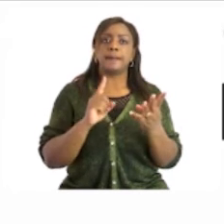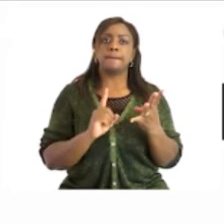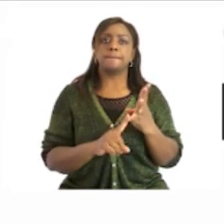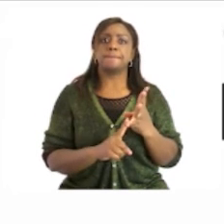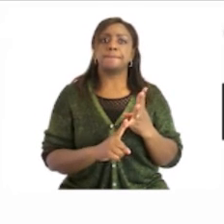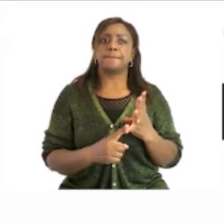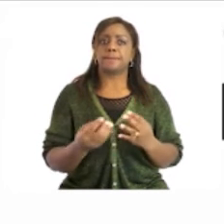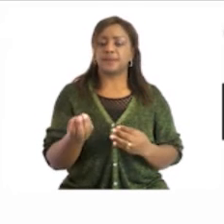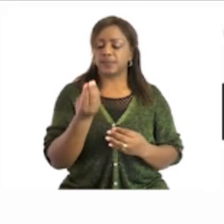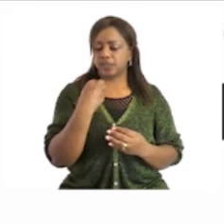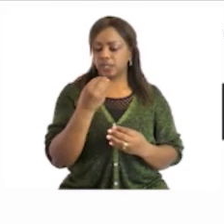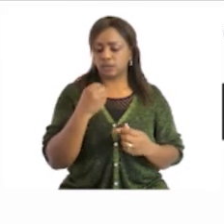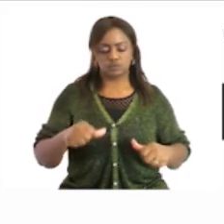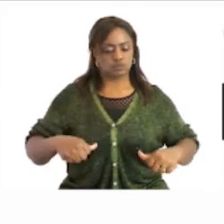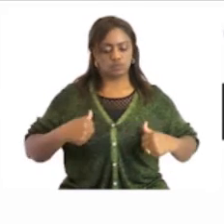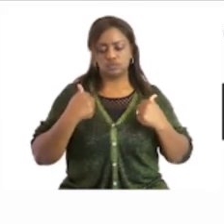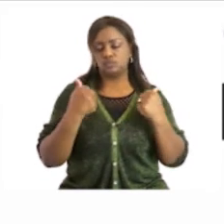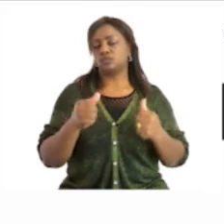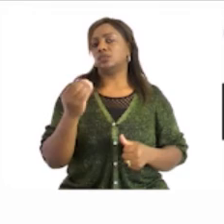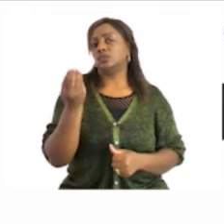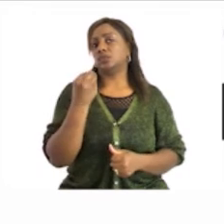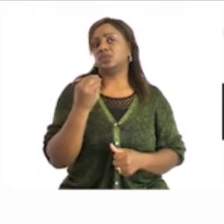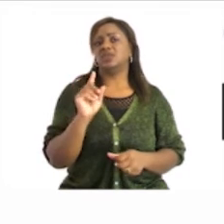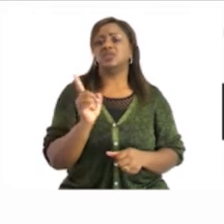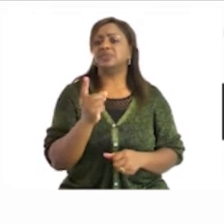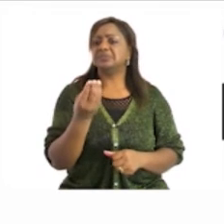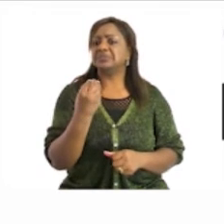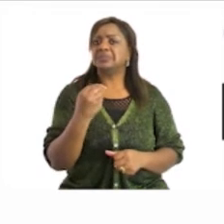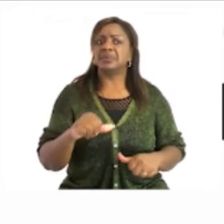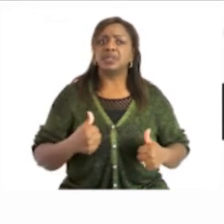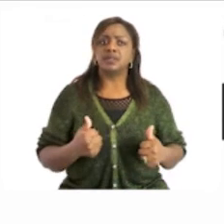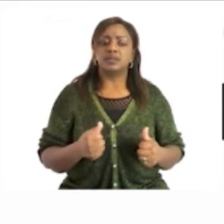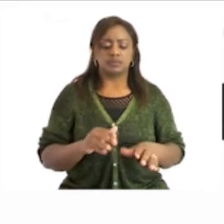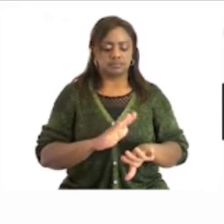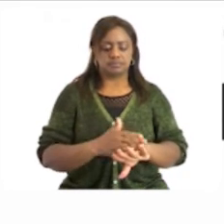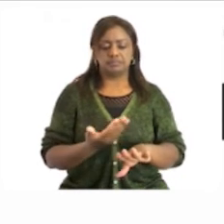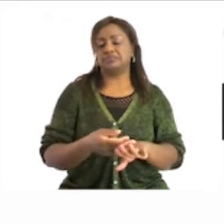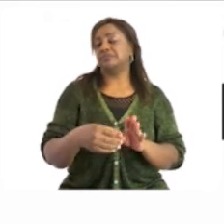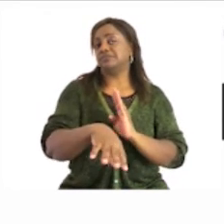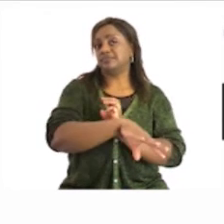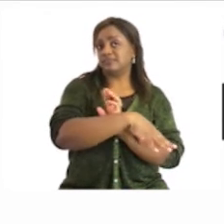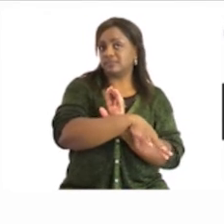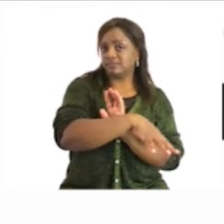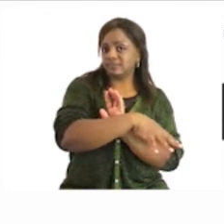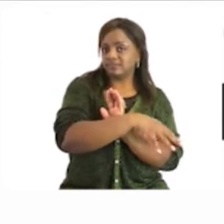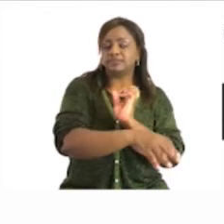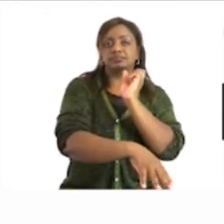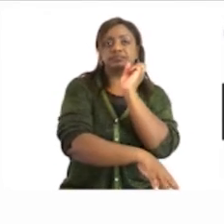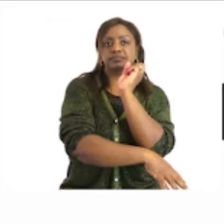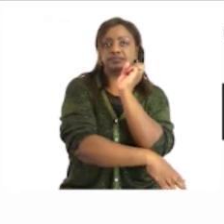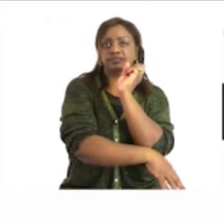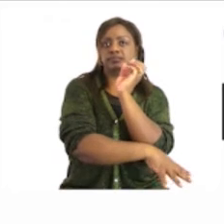is eat healthy food, eat nutritious food. Okay, we spoke about a balanced diet earlier as